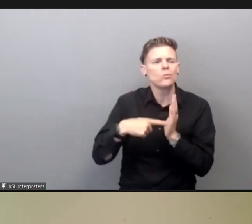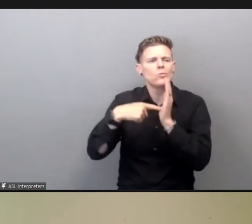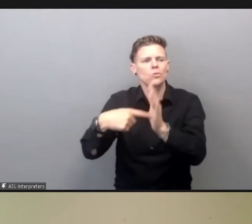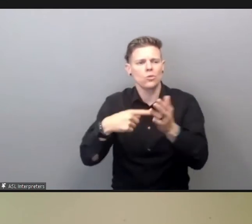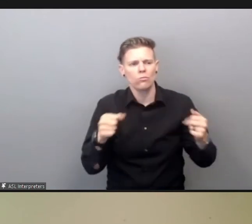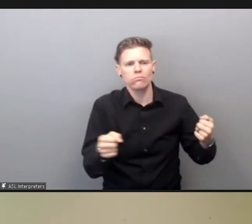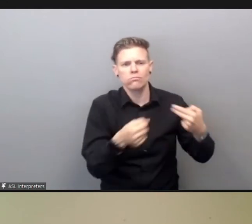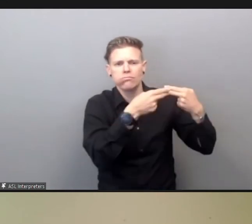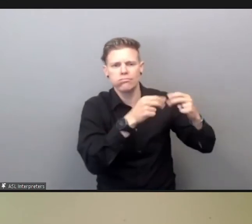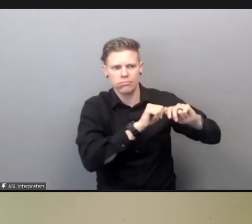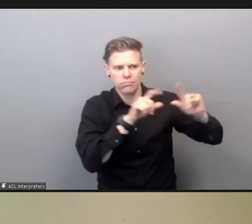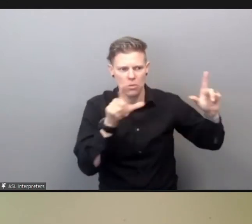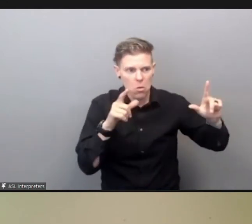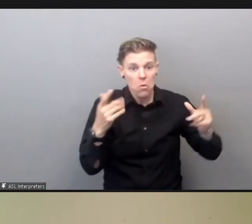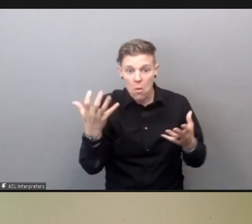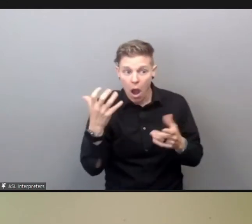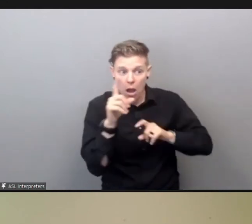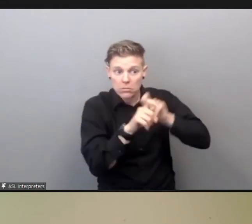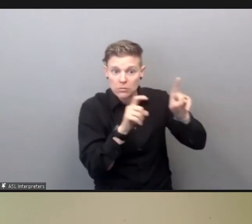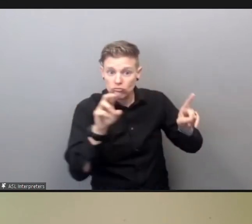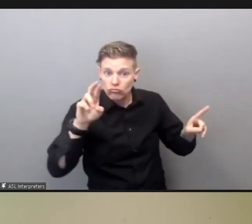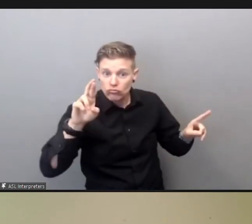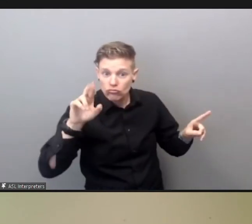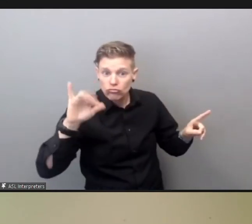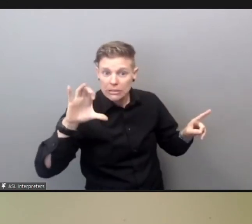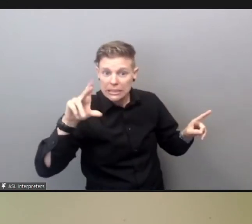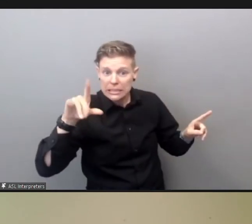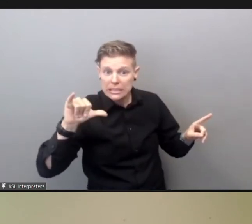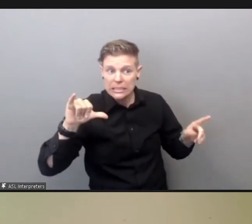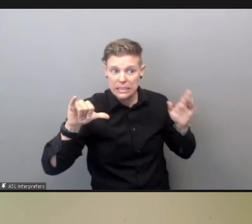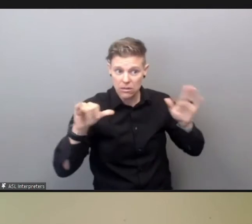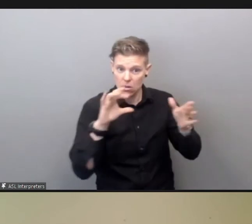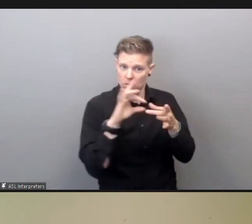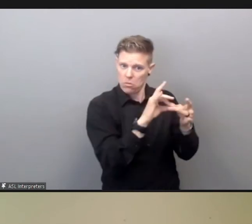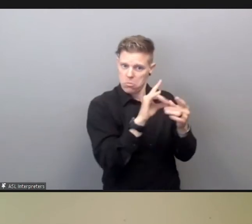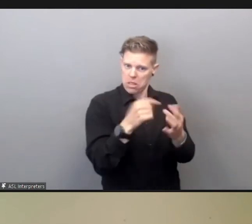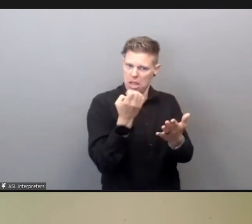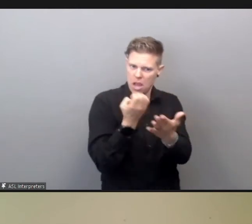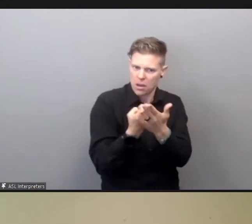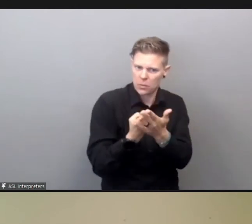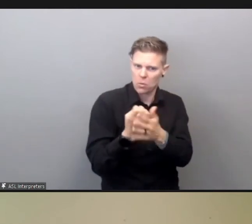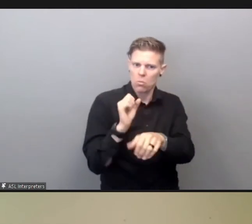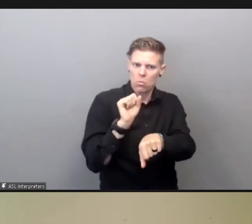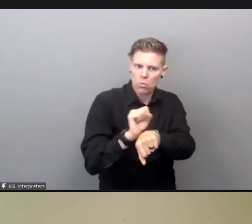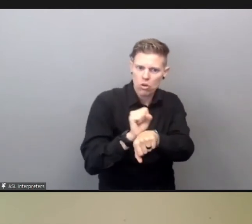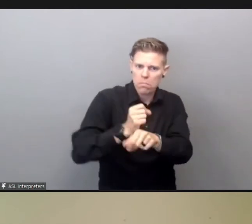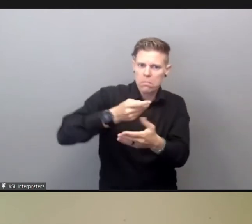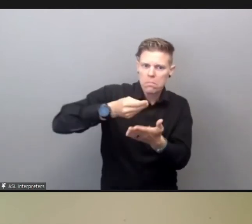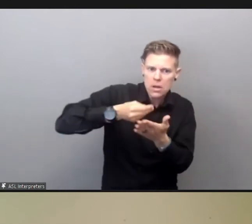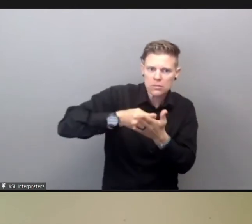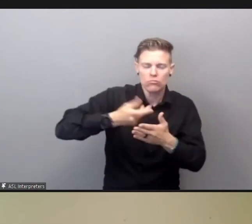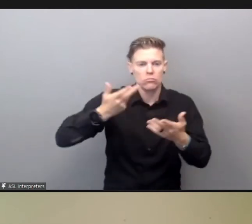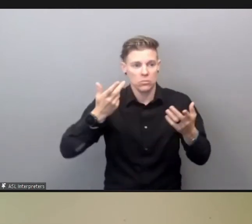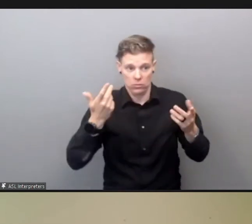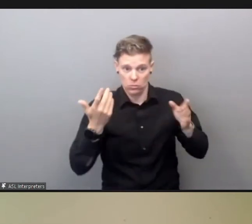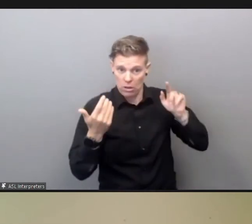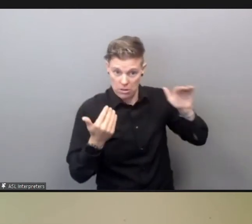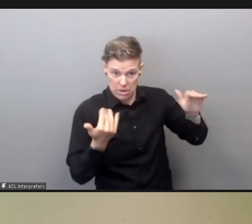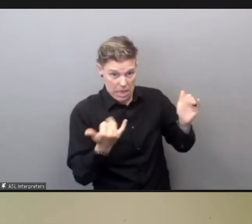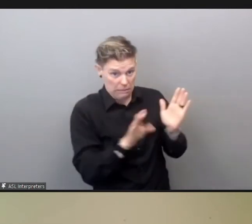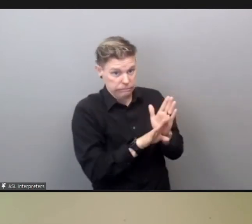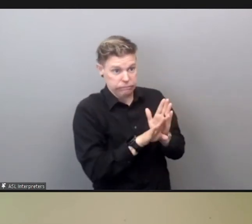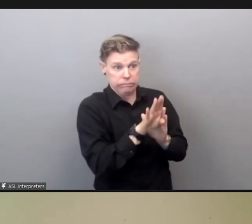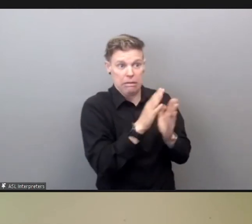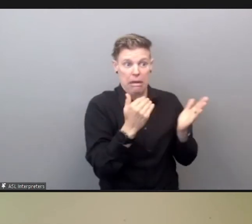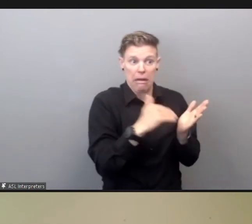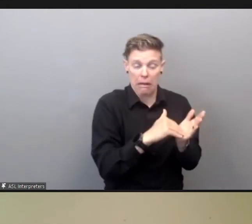economy. This is sort of the doorway to rebuilding an important part of our economy. So just a little pitch. Julia, you